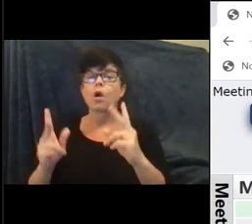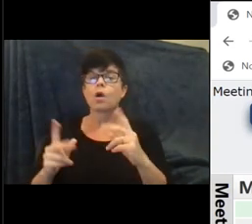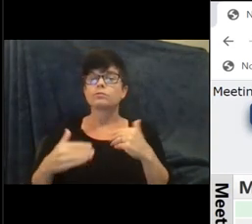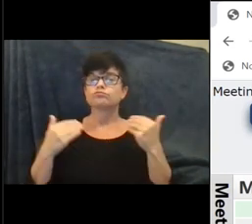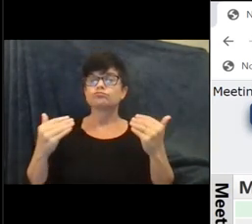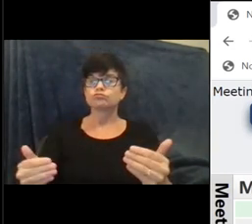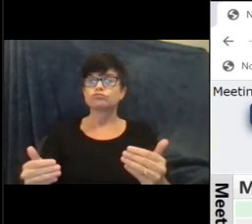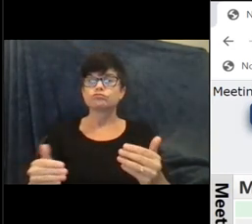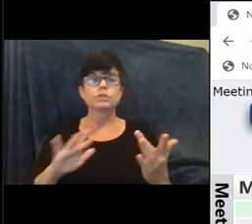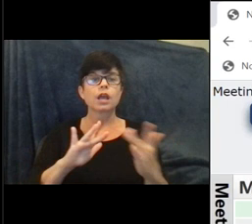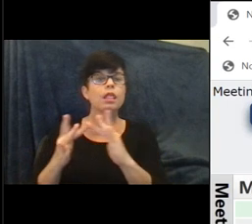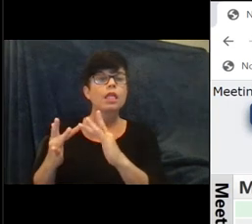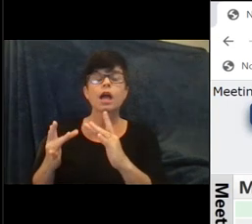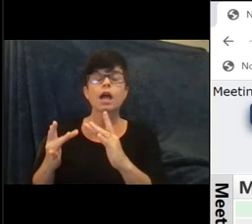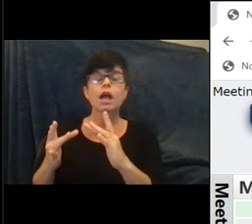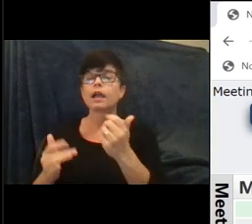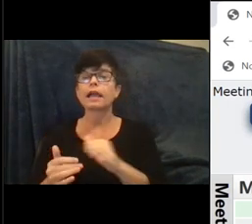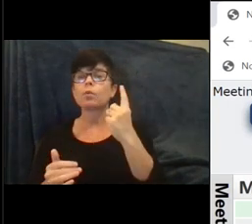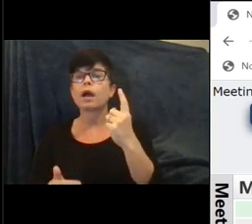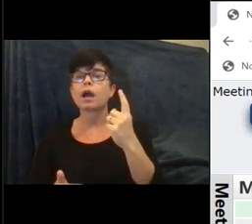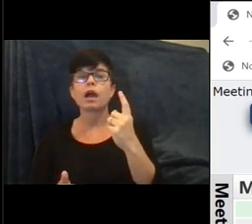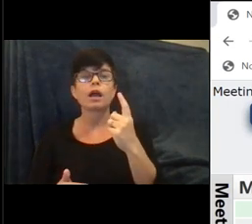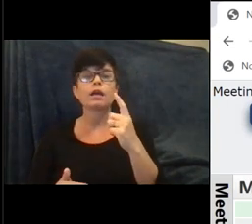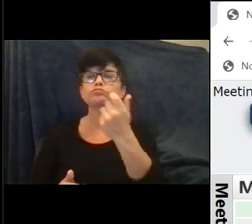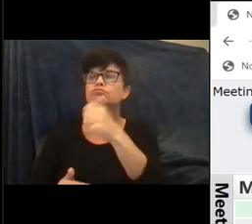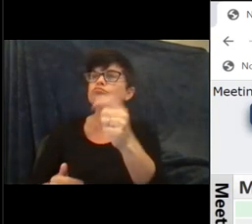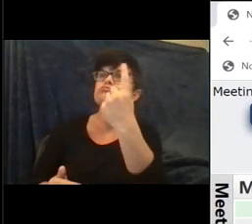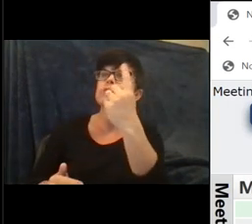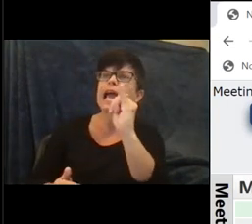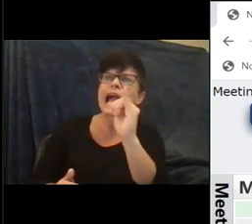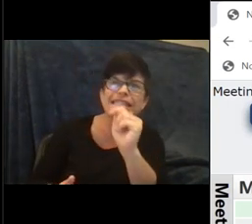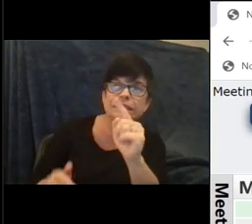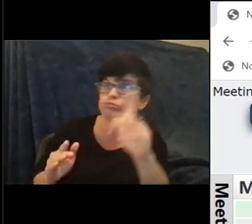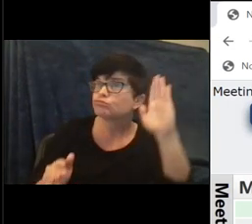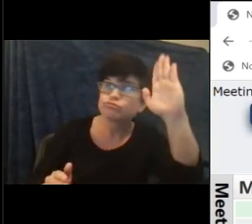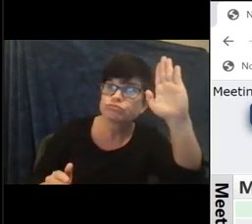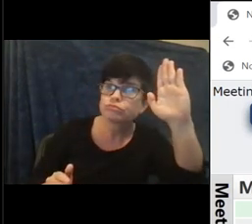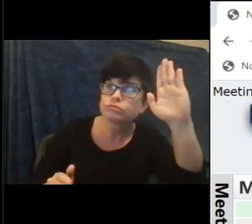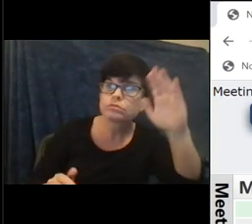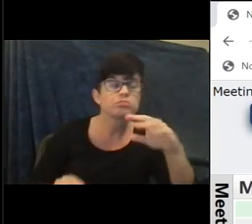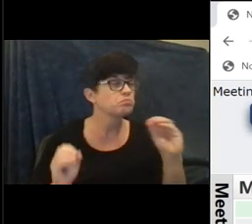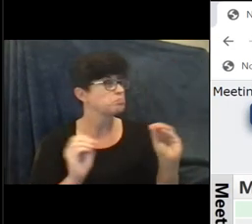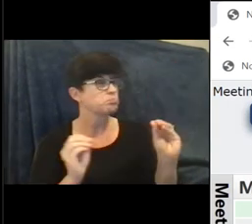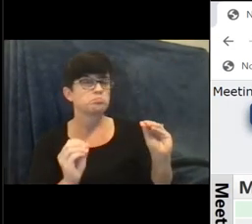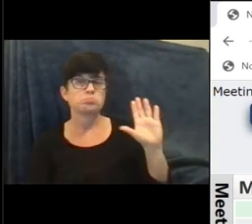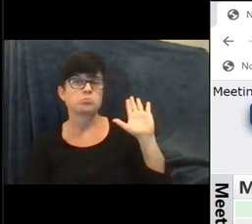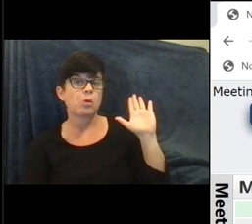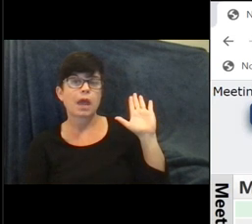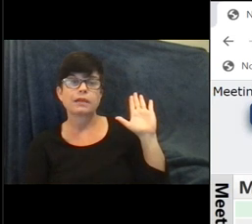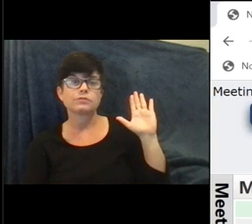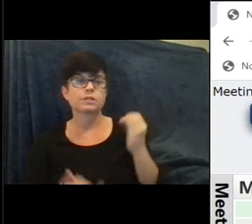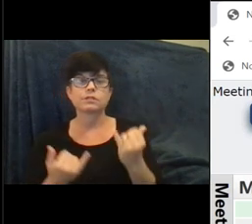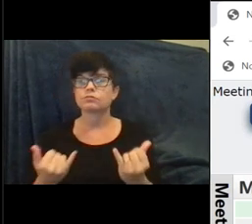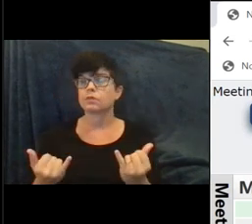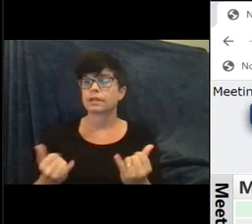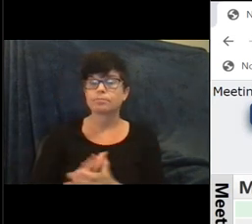now to online. Mani, is there anybody online with their digital hands raised? There are no hands raised at this time. Ms.